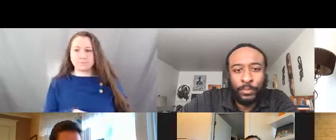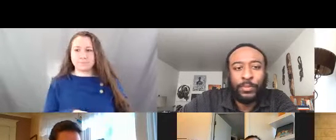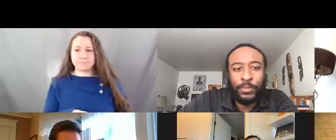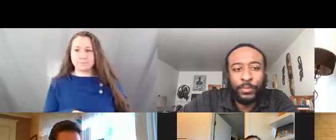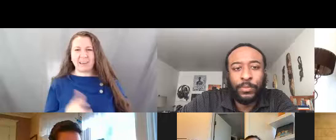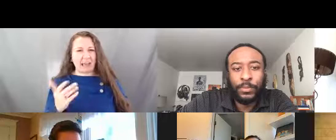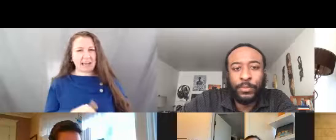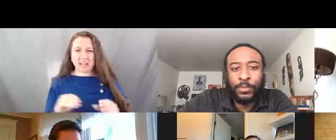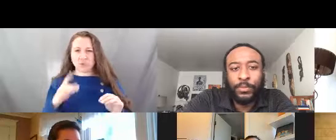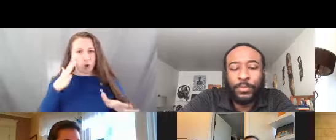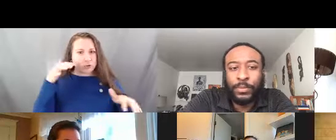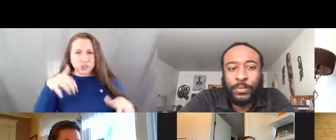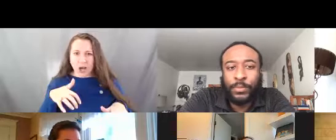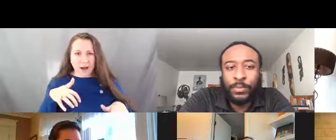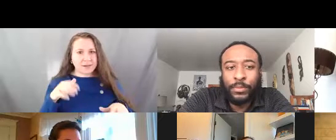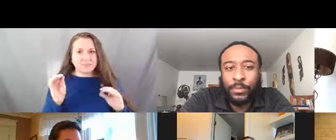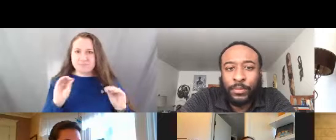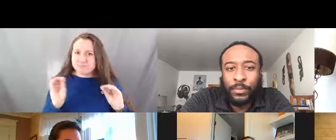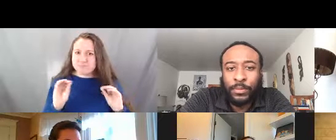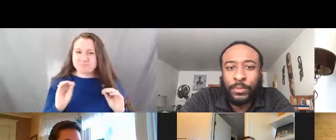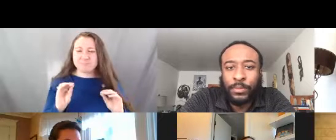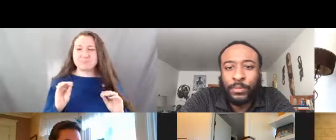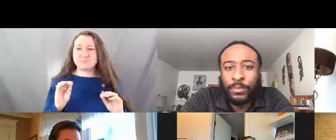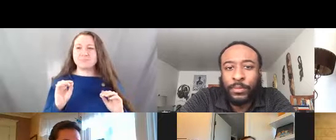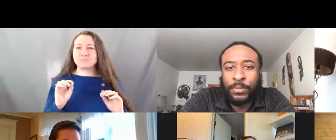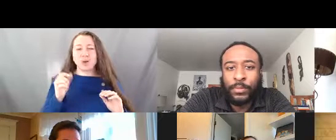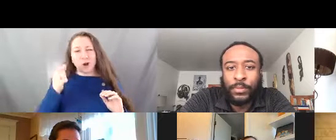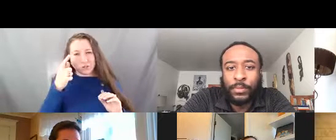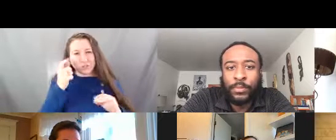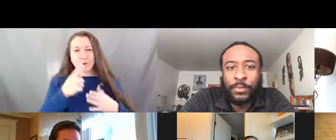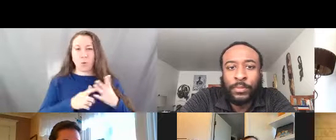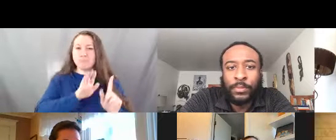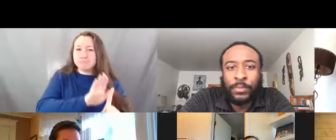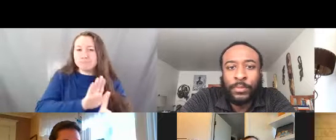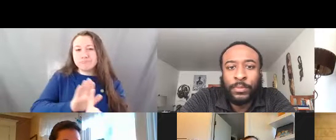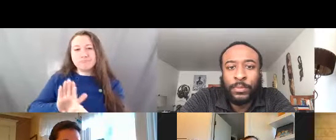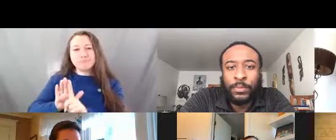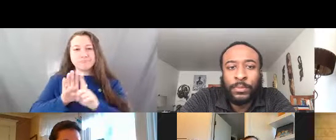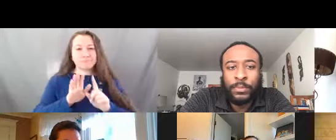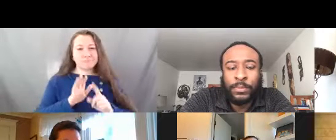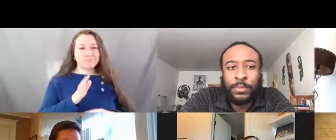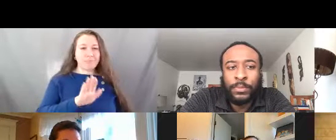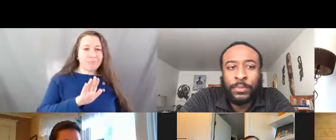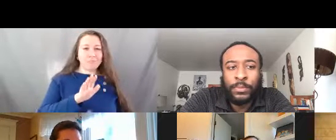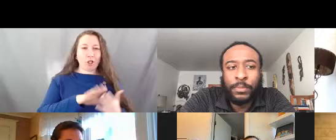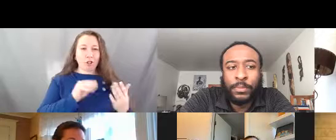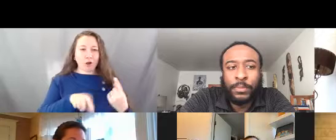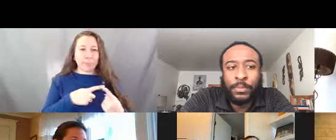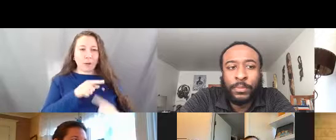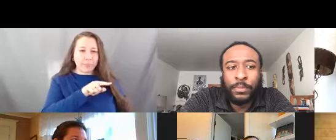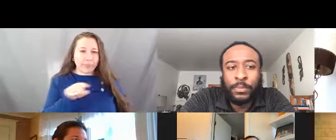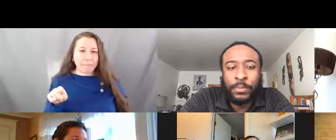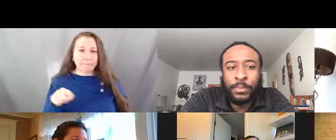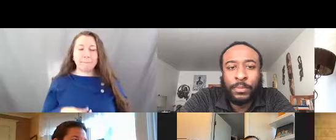anything. I mean, just understanding what they're about was a pleasant experience. But I think that's how I